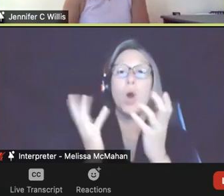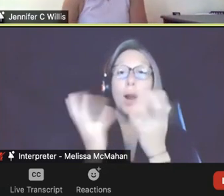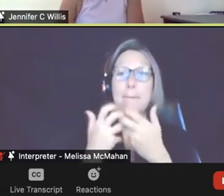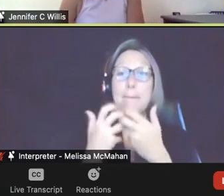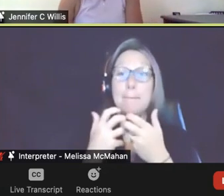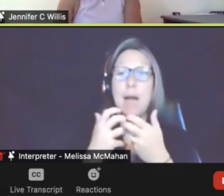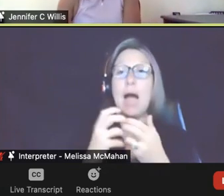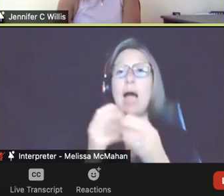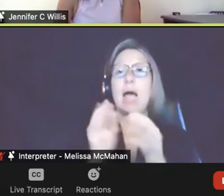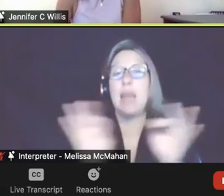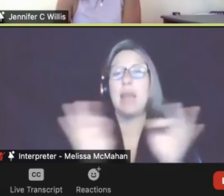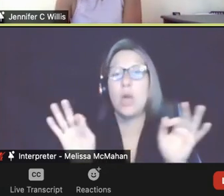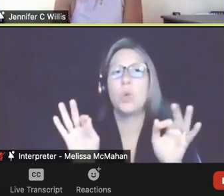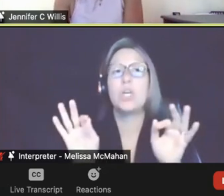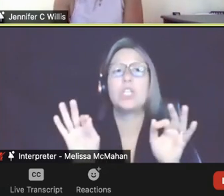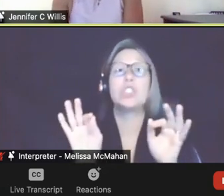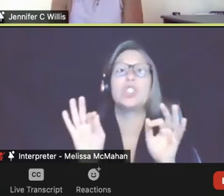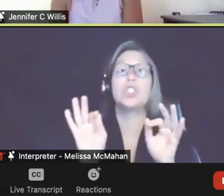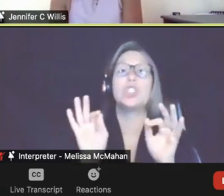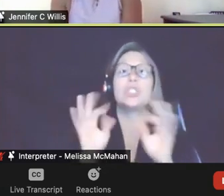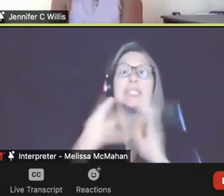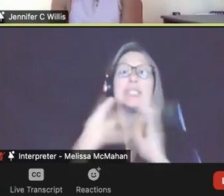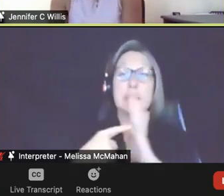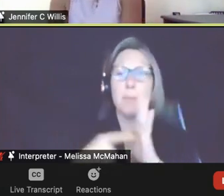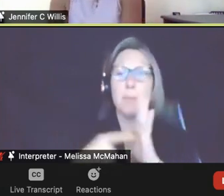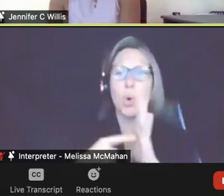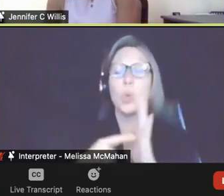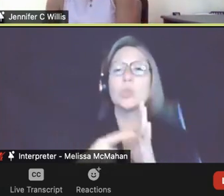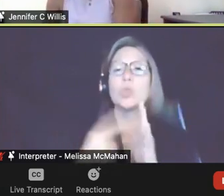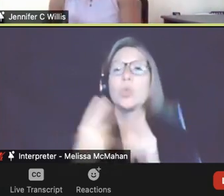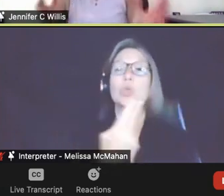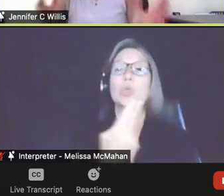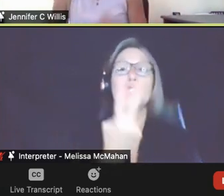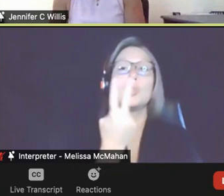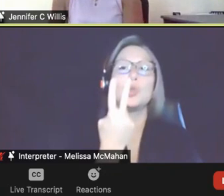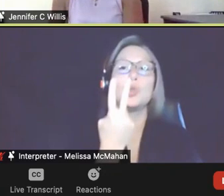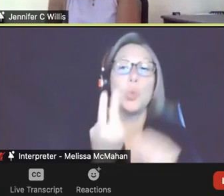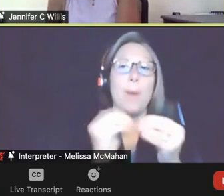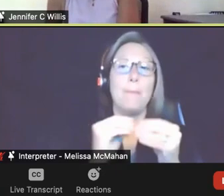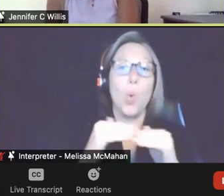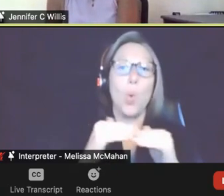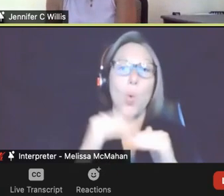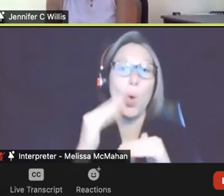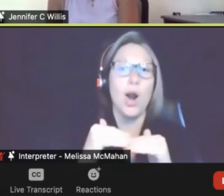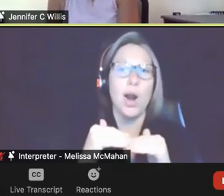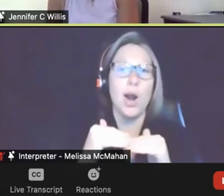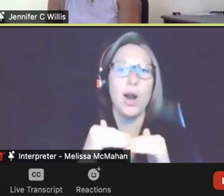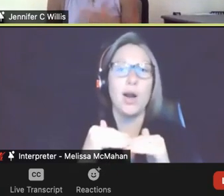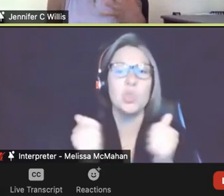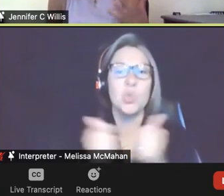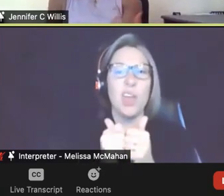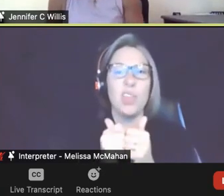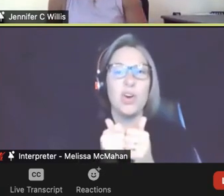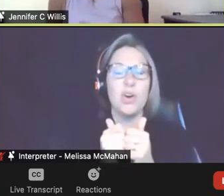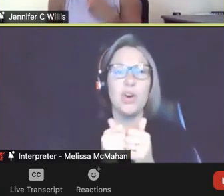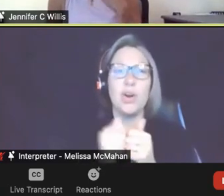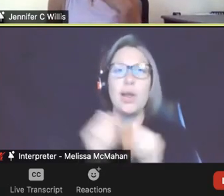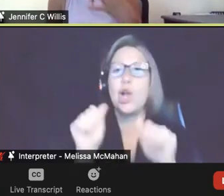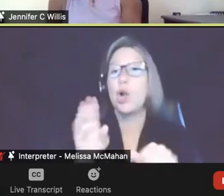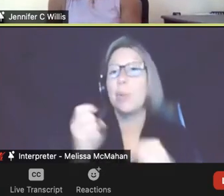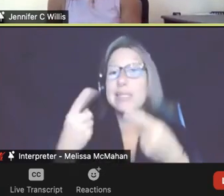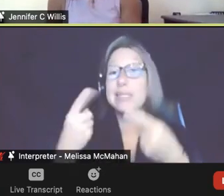combined abstract symbols or language, this is where we're using 2 or more in conjunction. And again, it could be